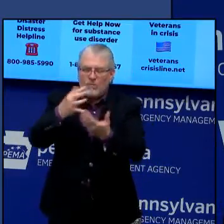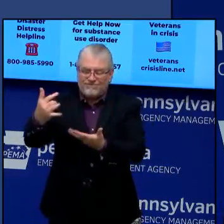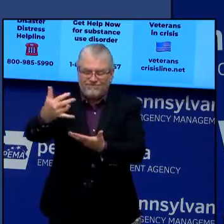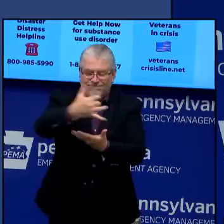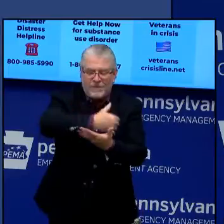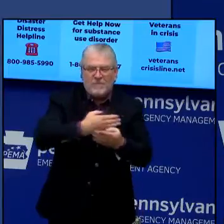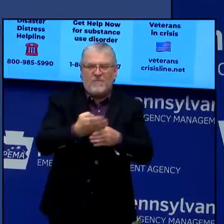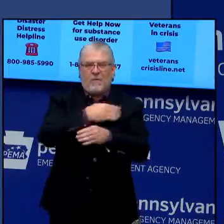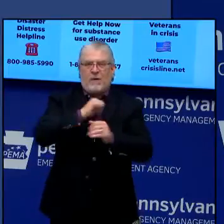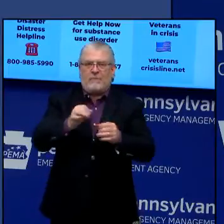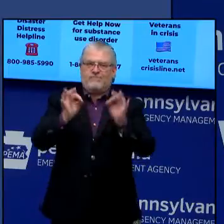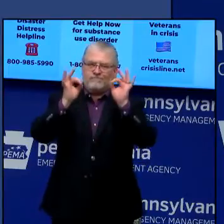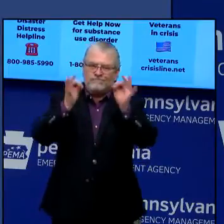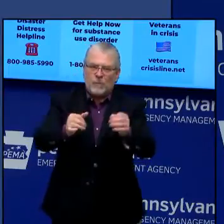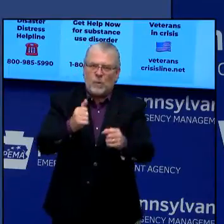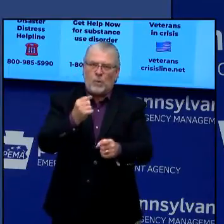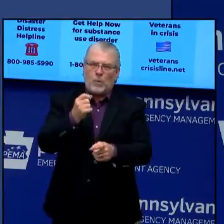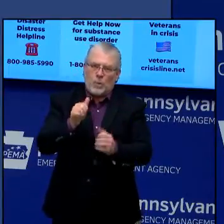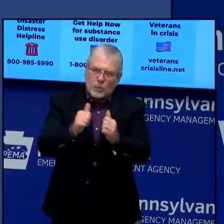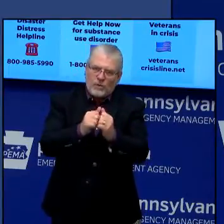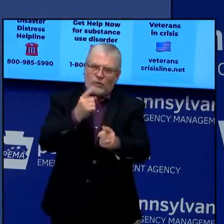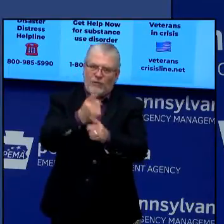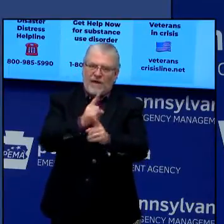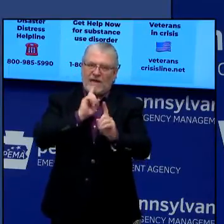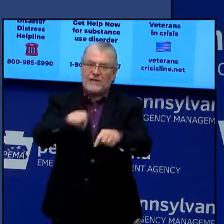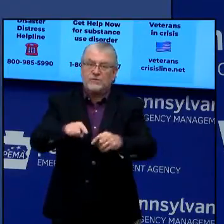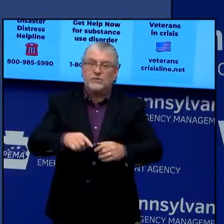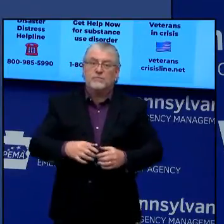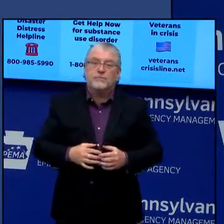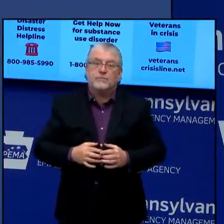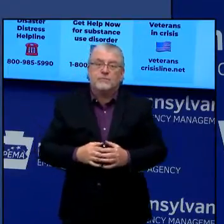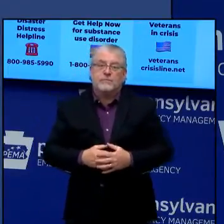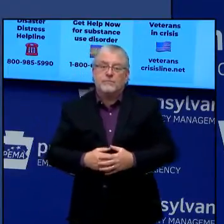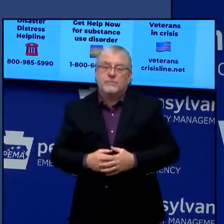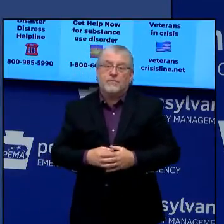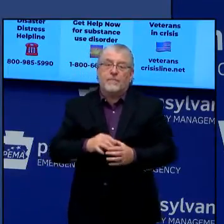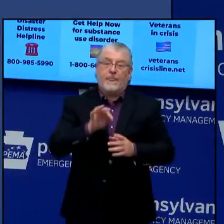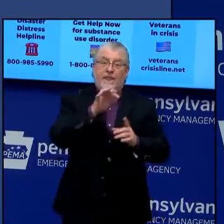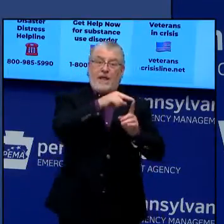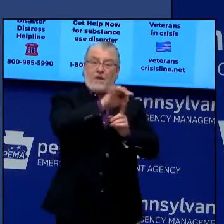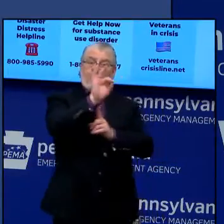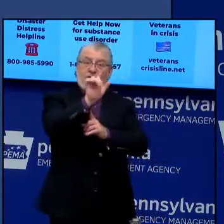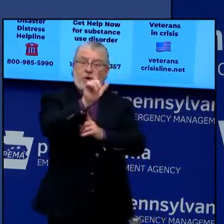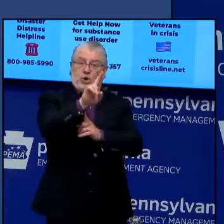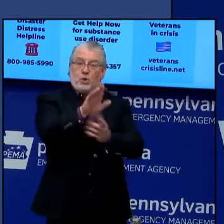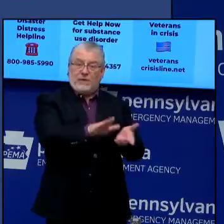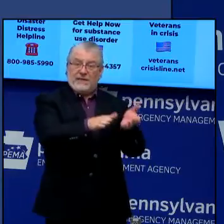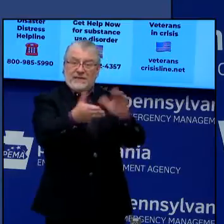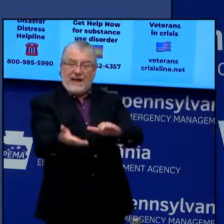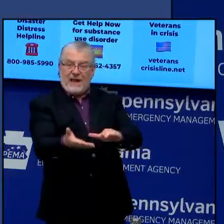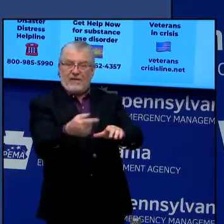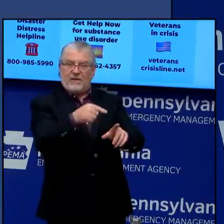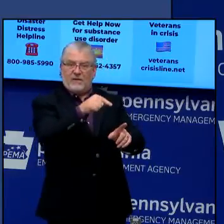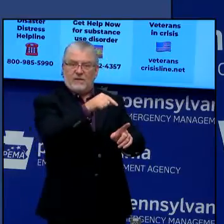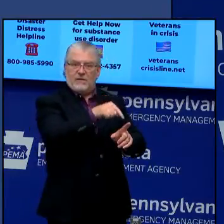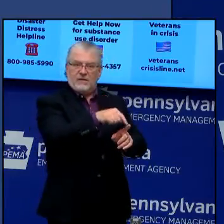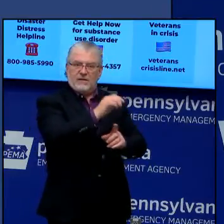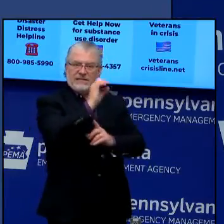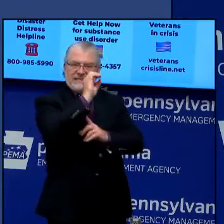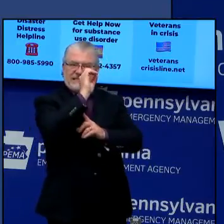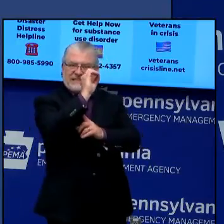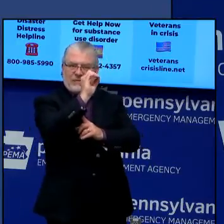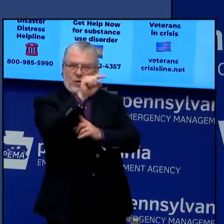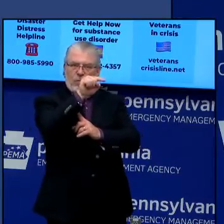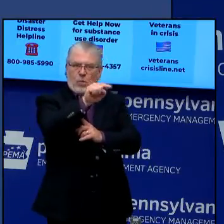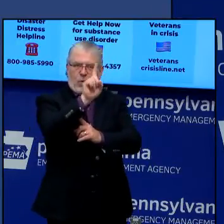So even if it's approximately 1 out of 100 or a little more, that's still 10 times the death rate than it is for influenza. We have a number of